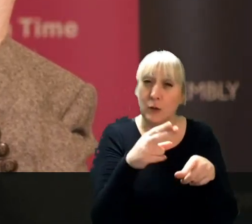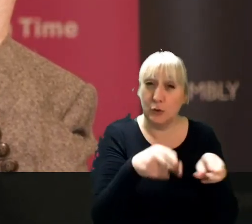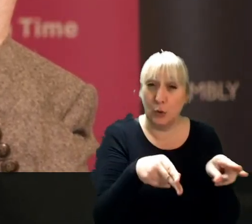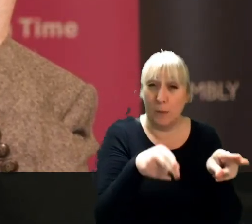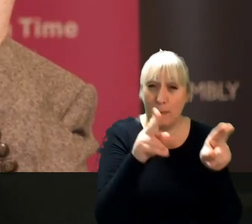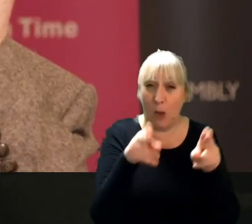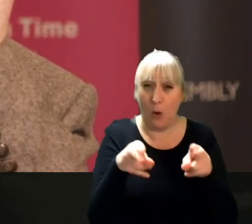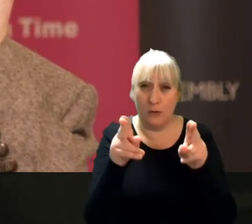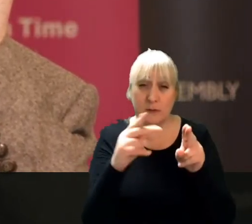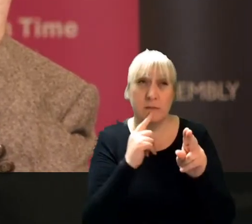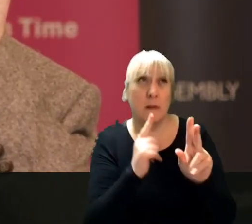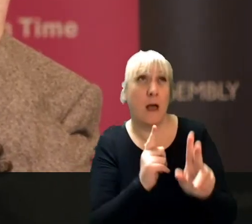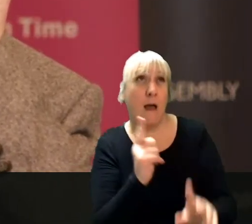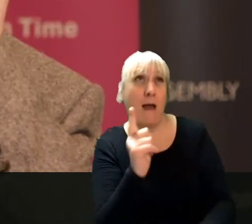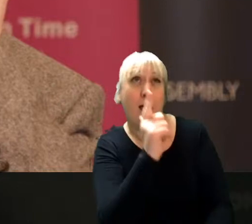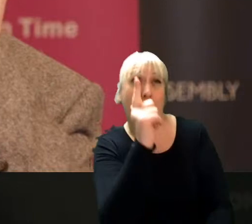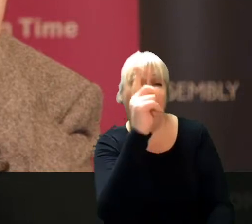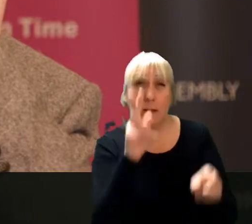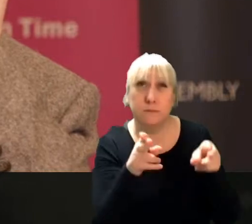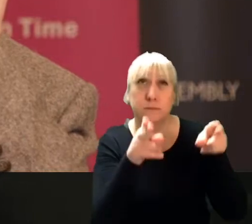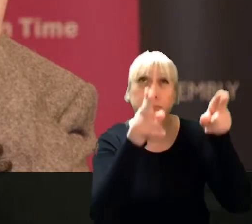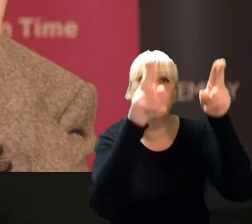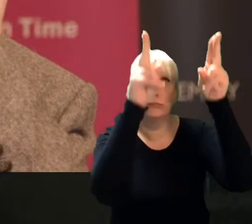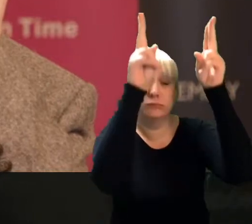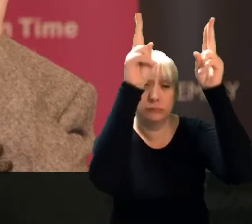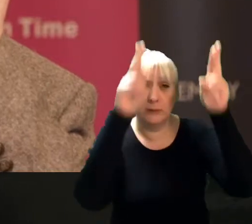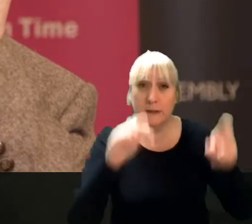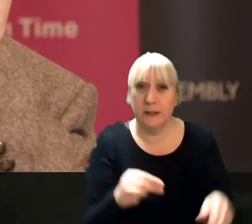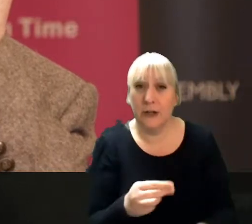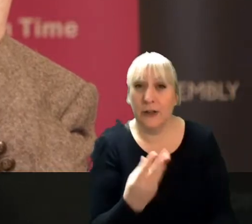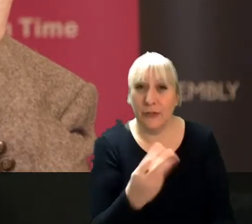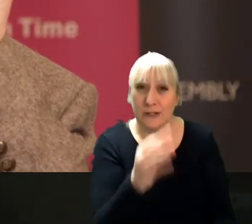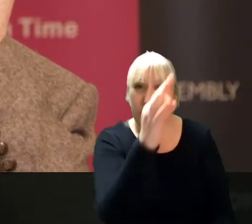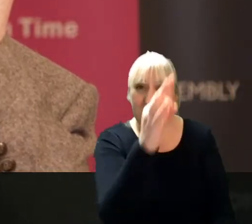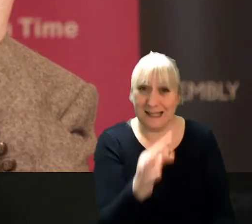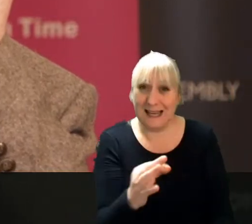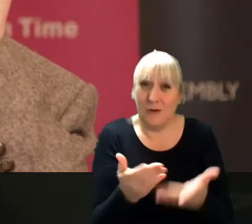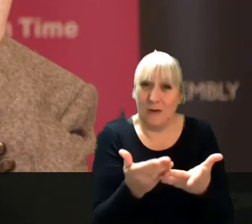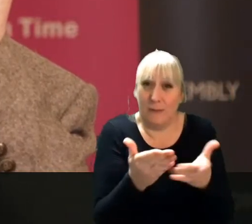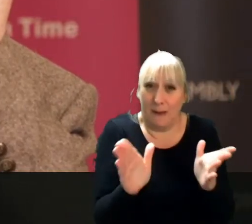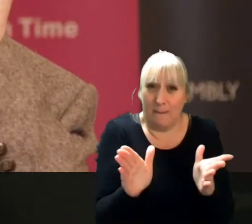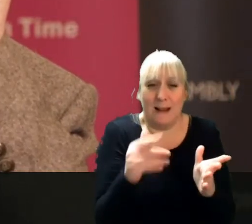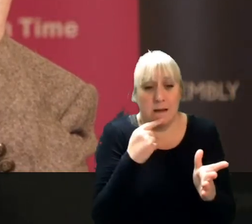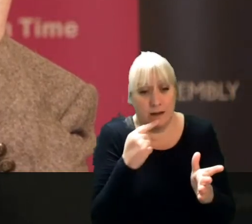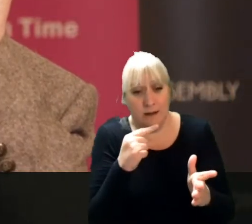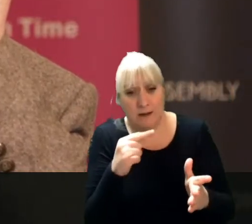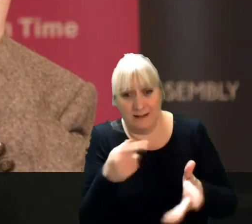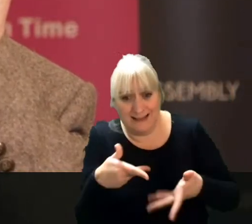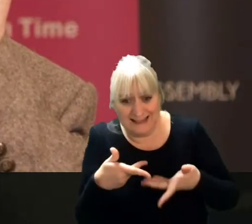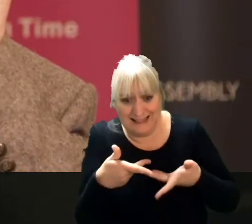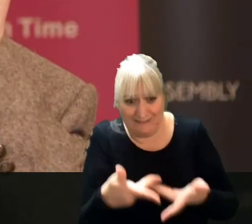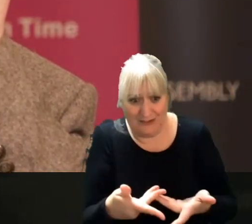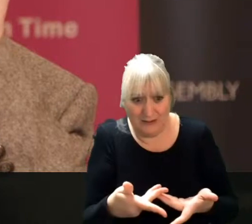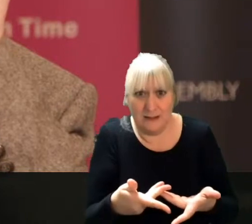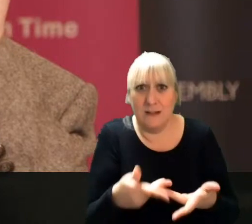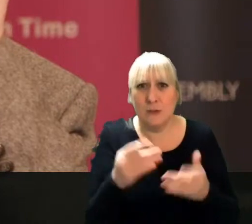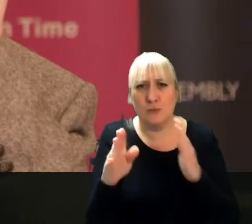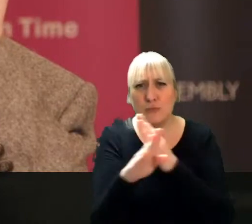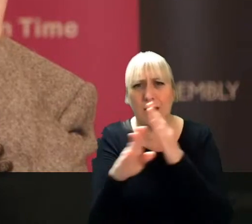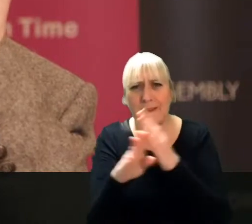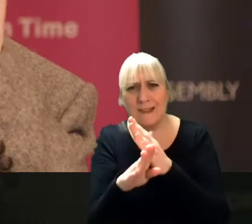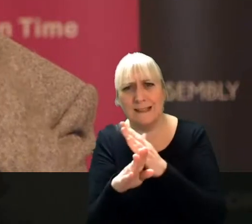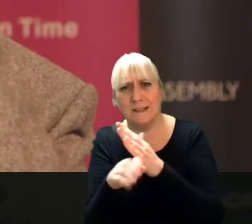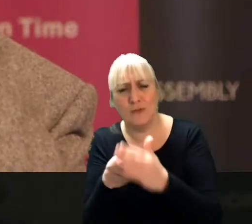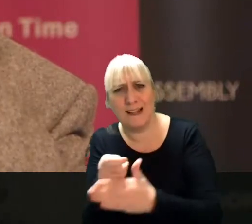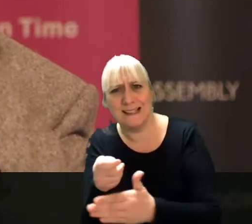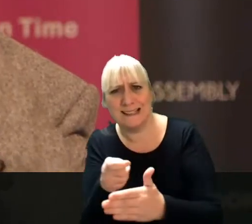Over 30% of the public realm will be given to private developers at the expense of open green space. Do you agree with this? Can